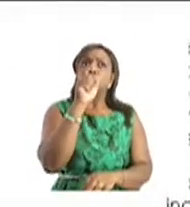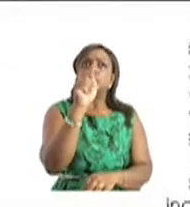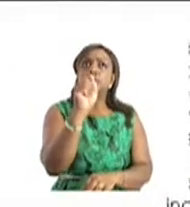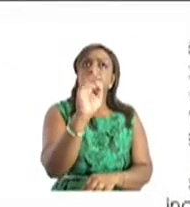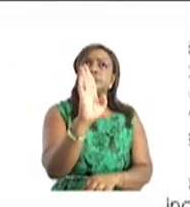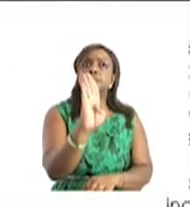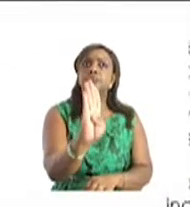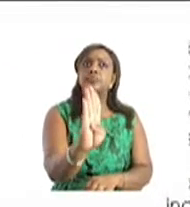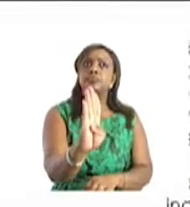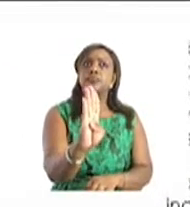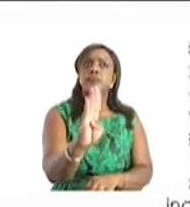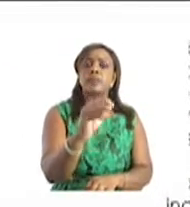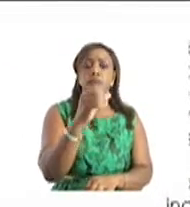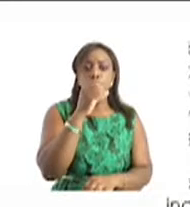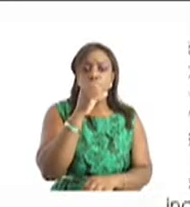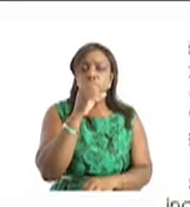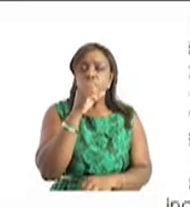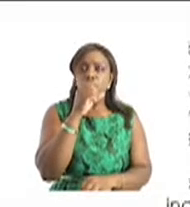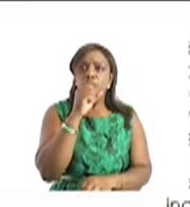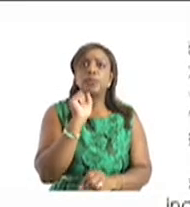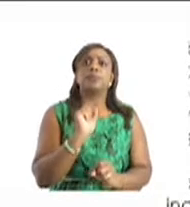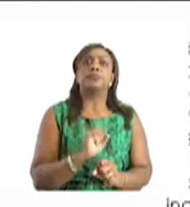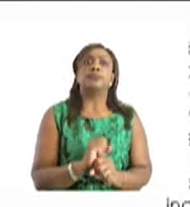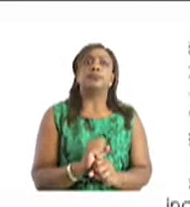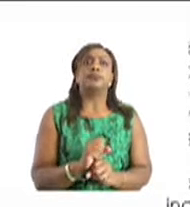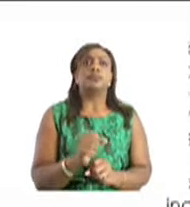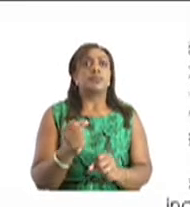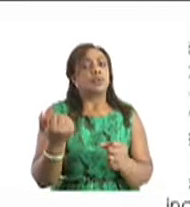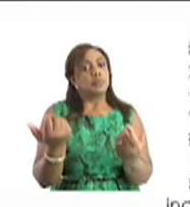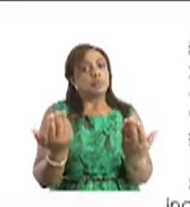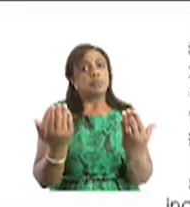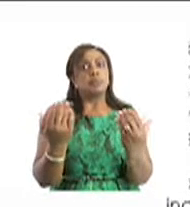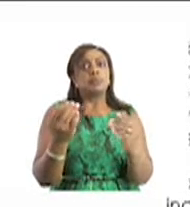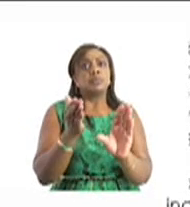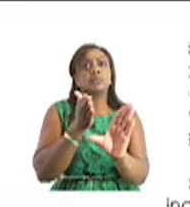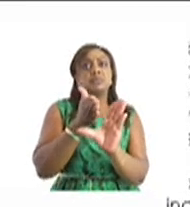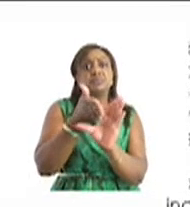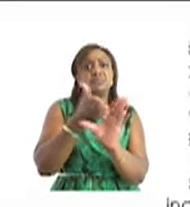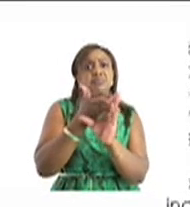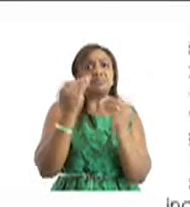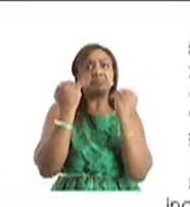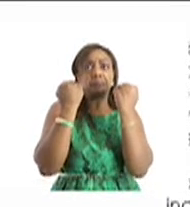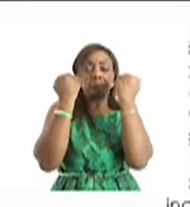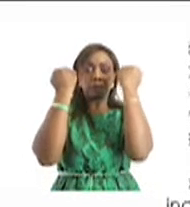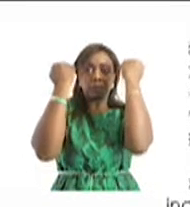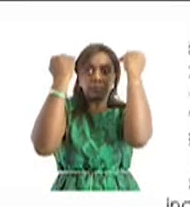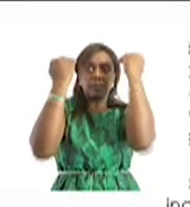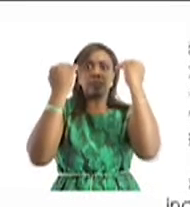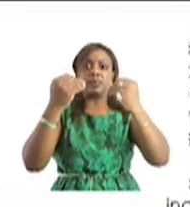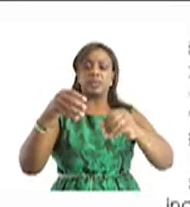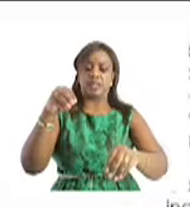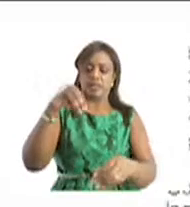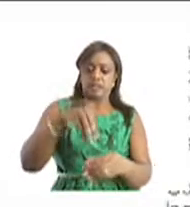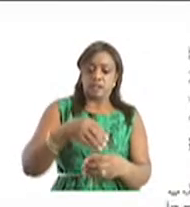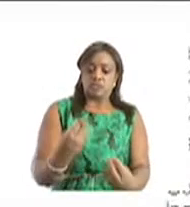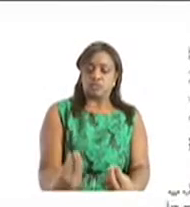infections, and with psychological distress among both adults and